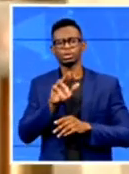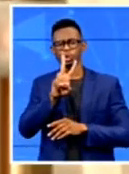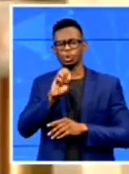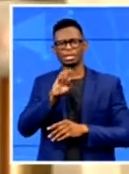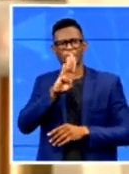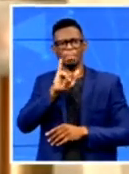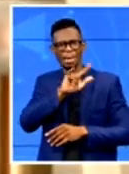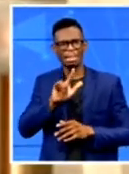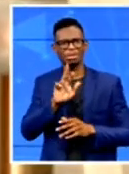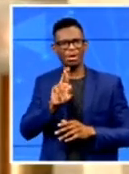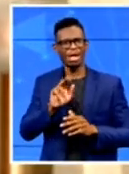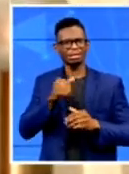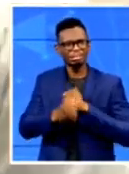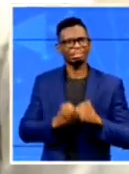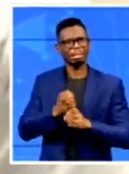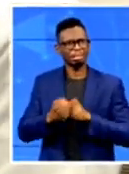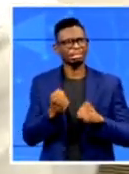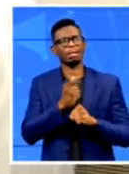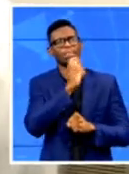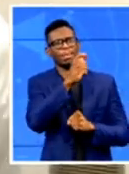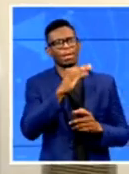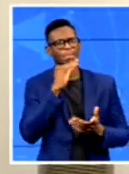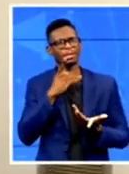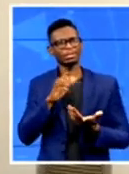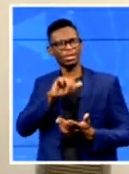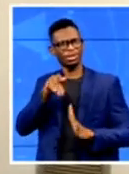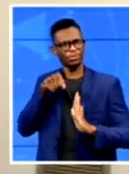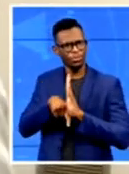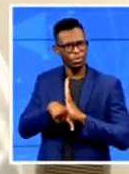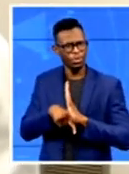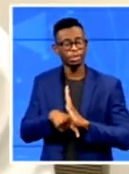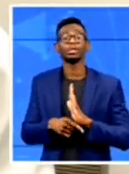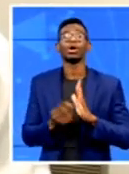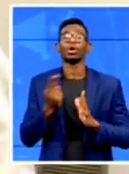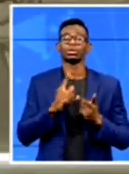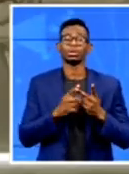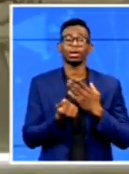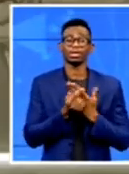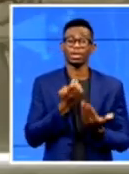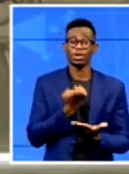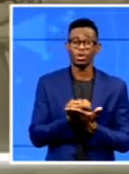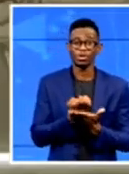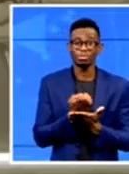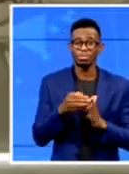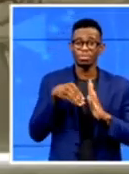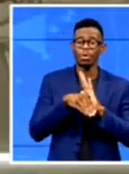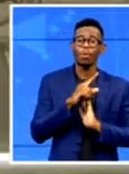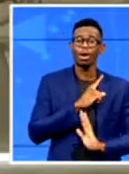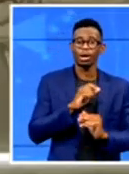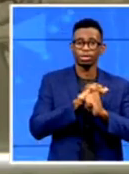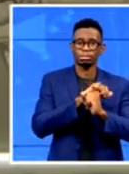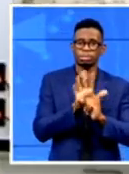The COVID-19 pandemic lockdown led to medicine shortages, and this forced government to prioritize locally